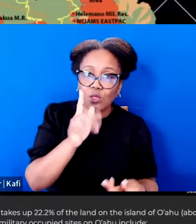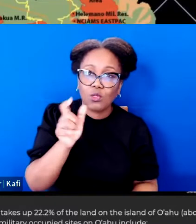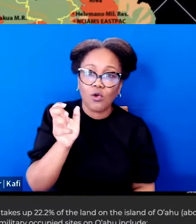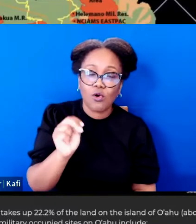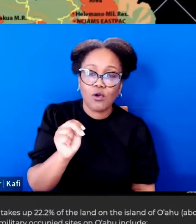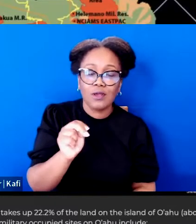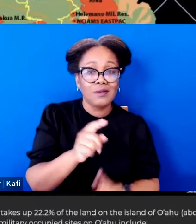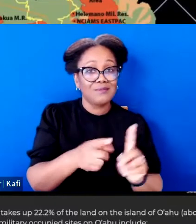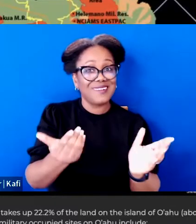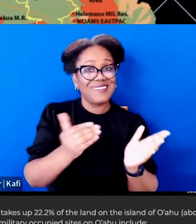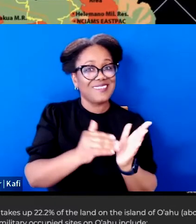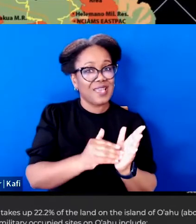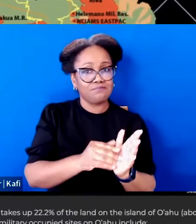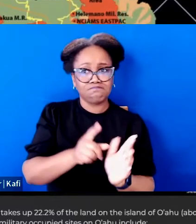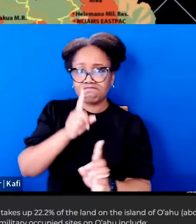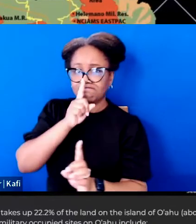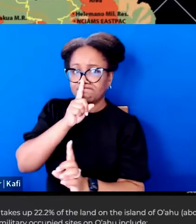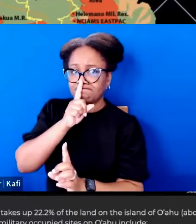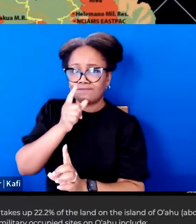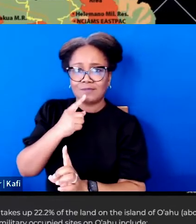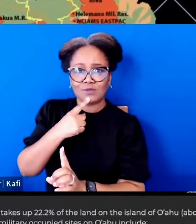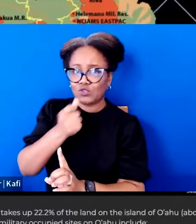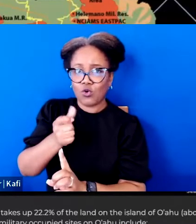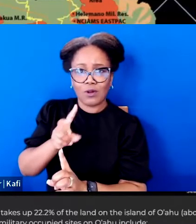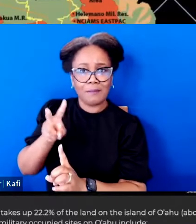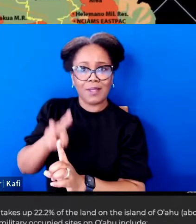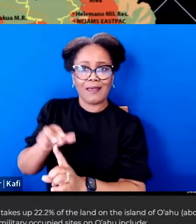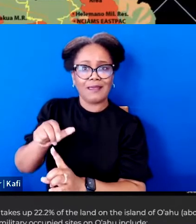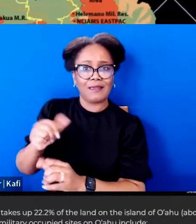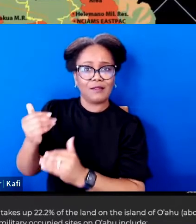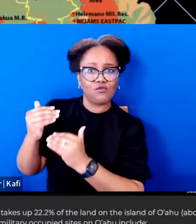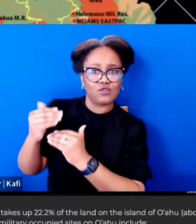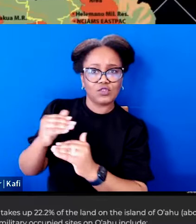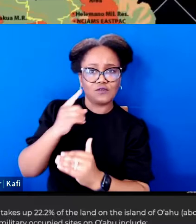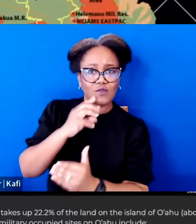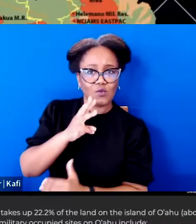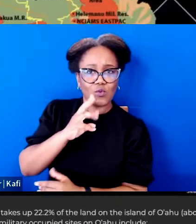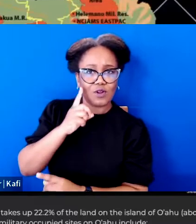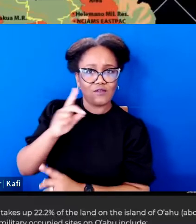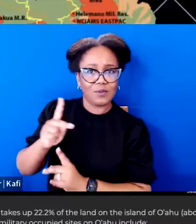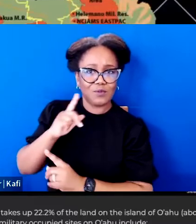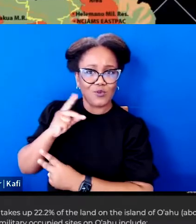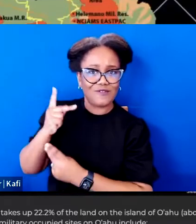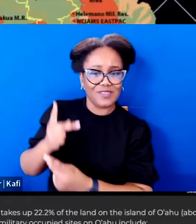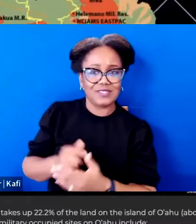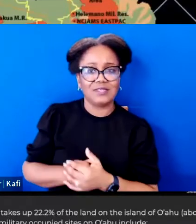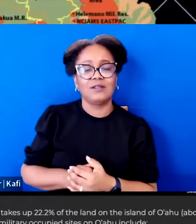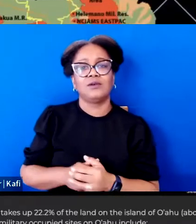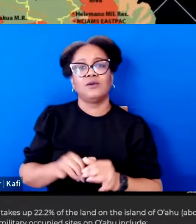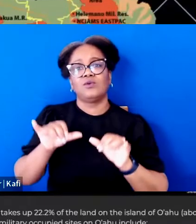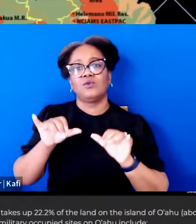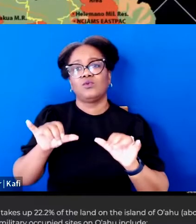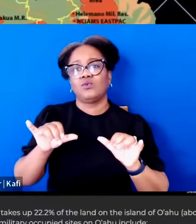to the golf courses. And the number of visits have escalated